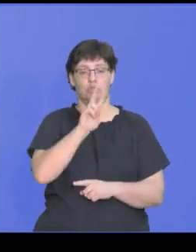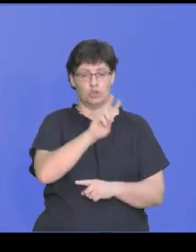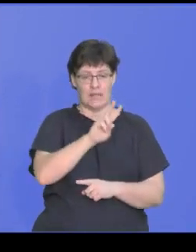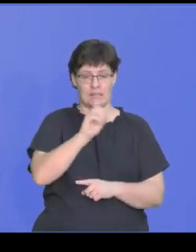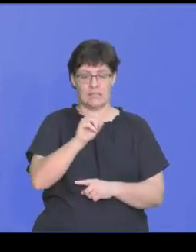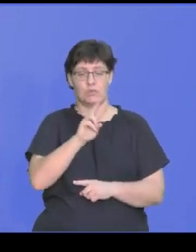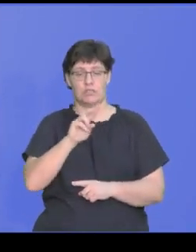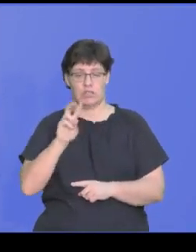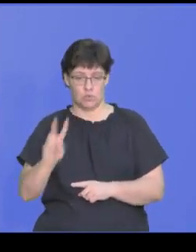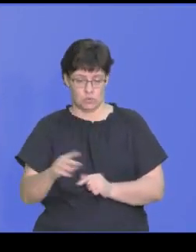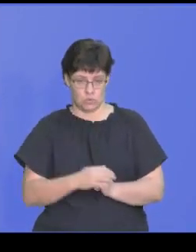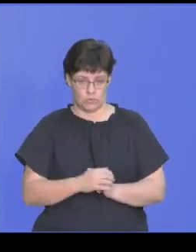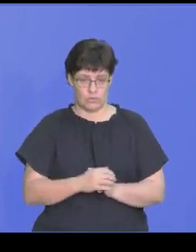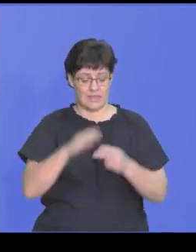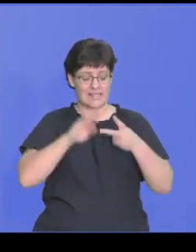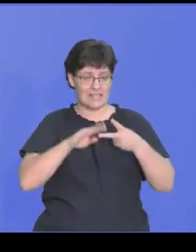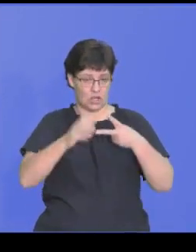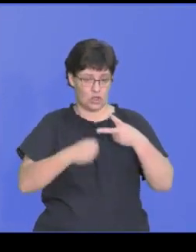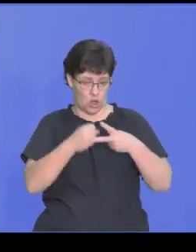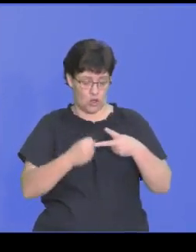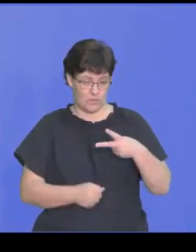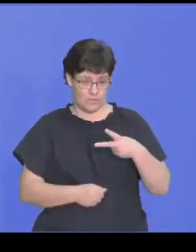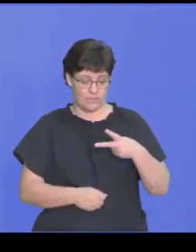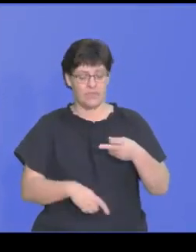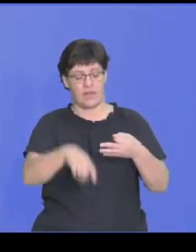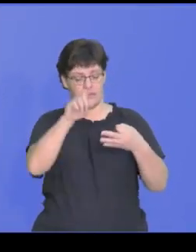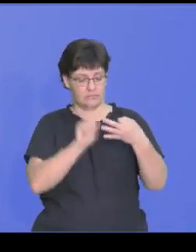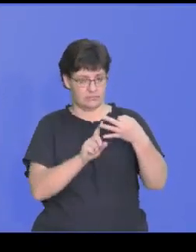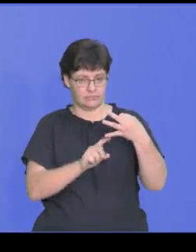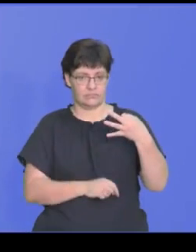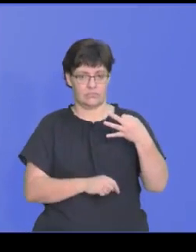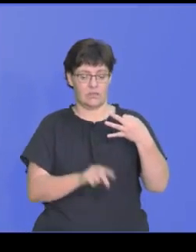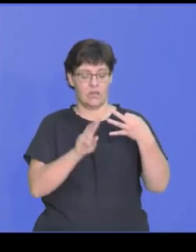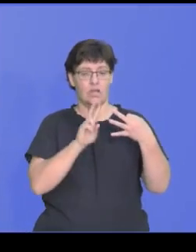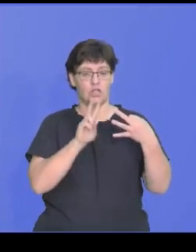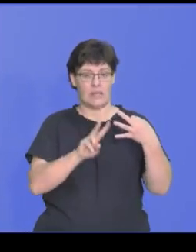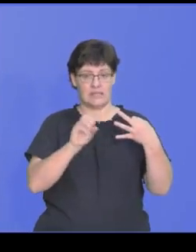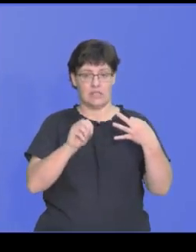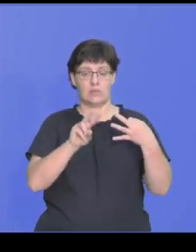be 2023, and finally 2024. So his last